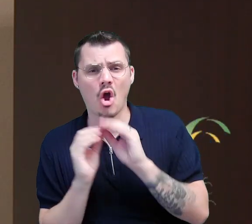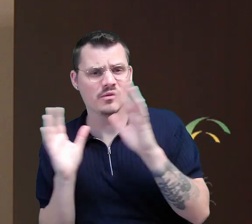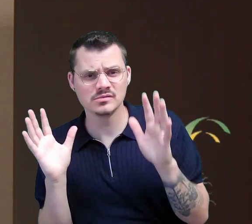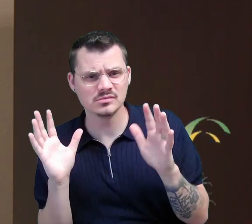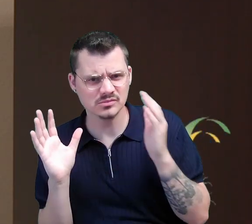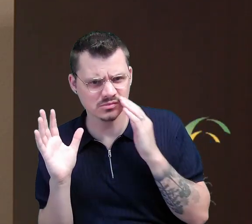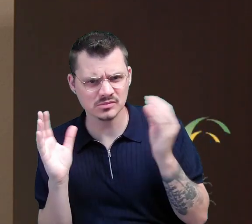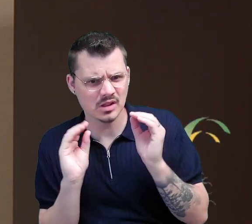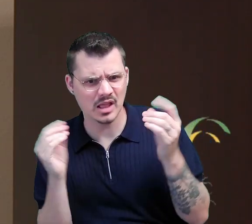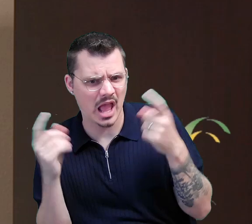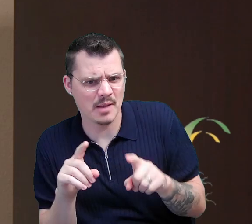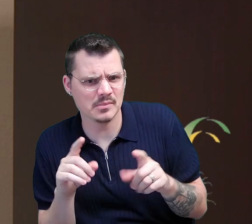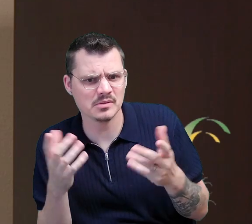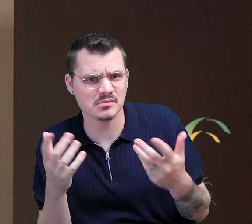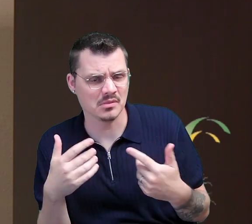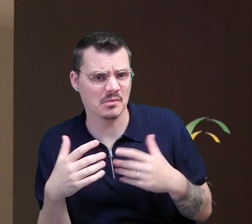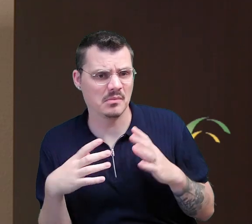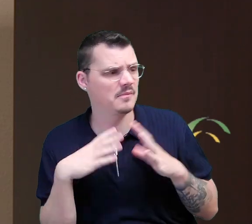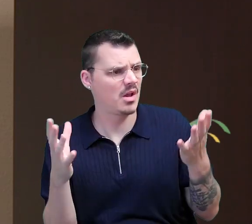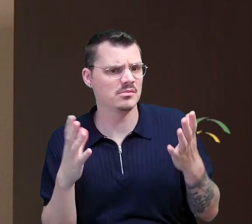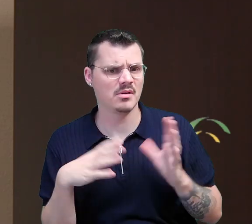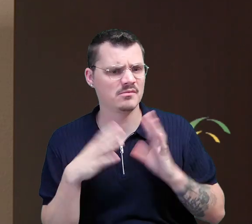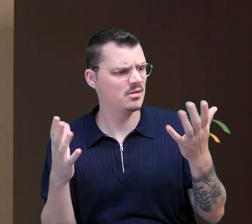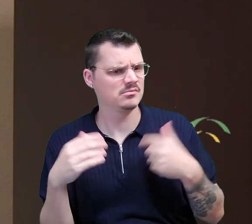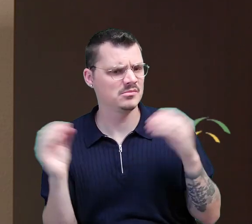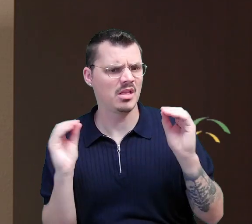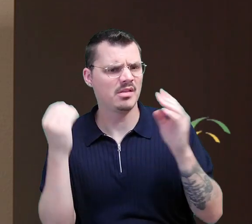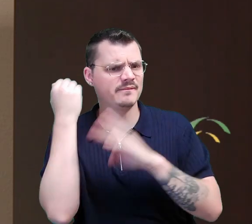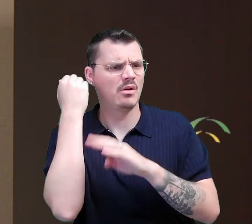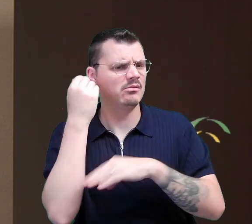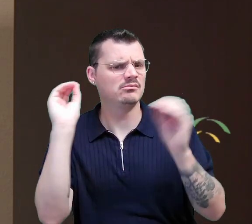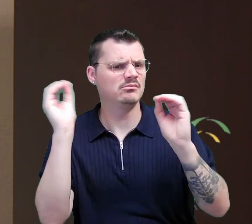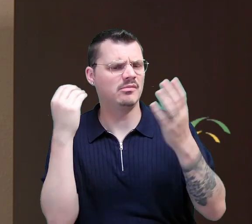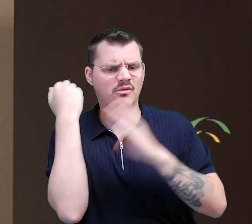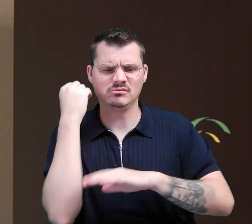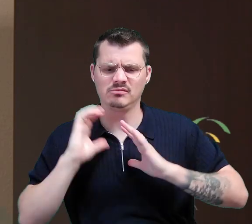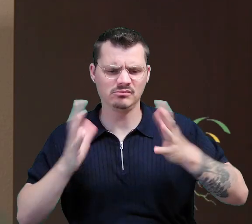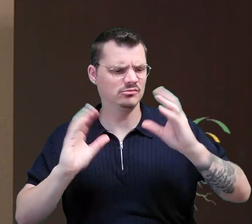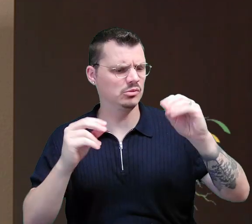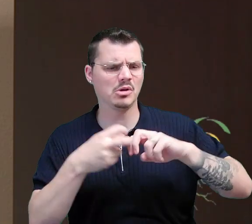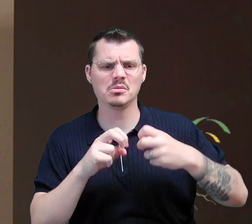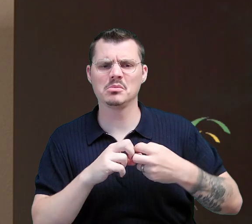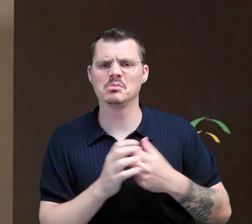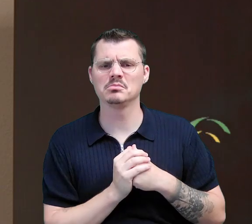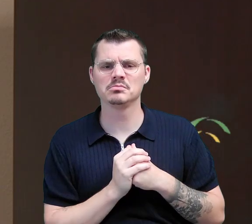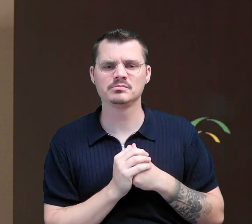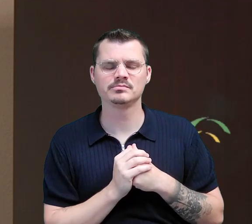nothing happened to me. I'm fine. Nothing happened in fall. Fall's fine. No